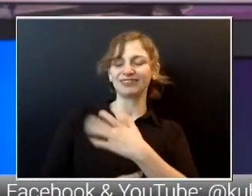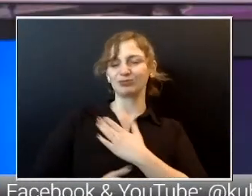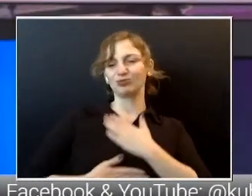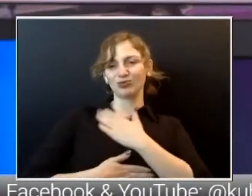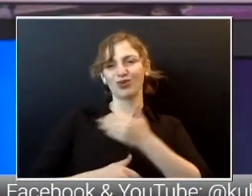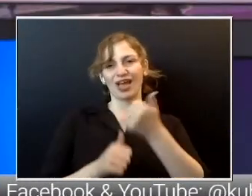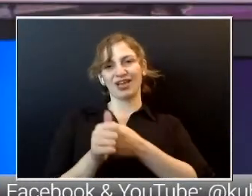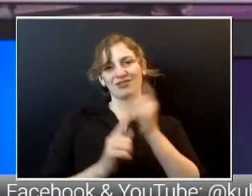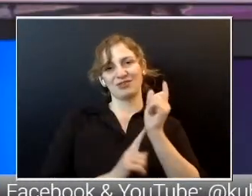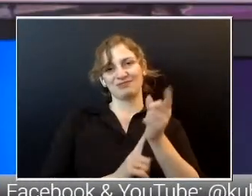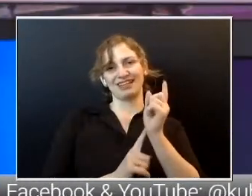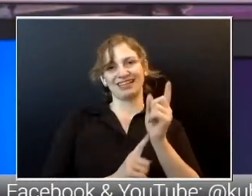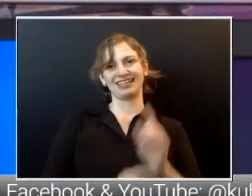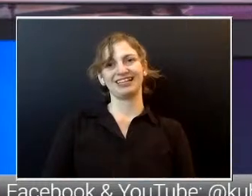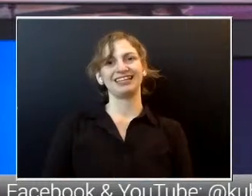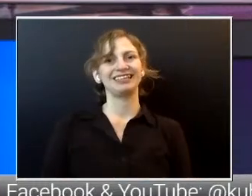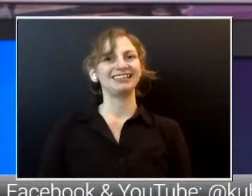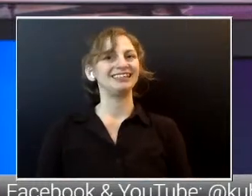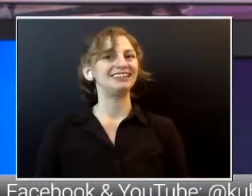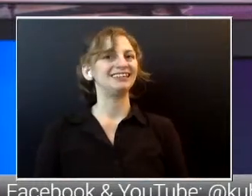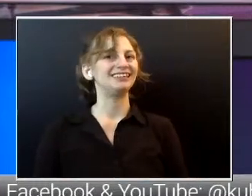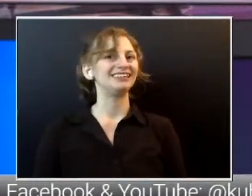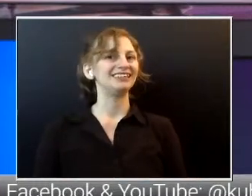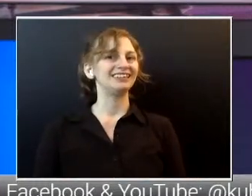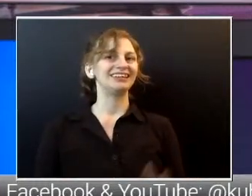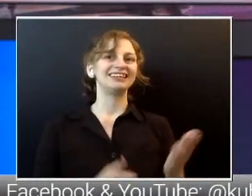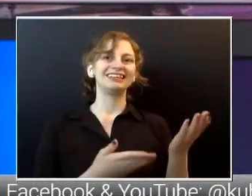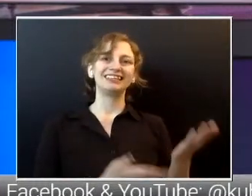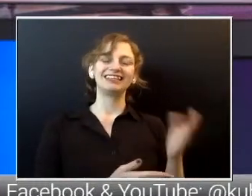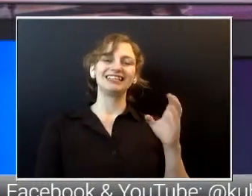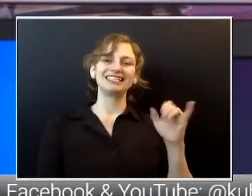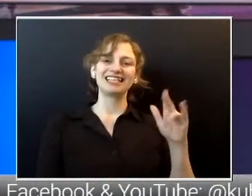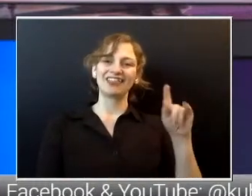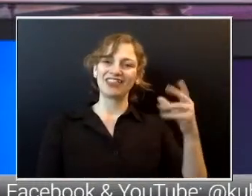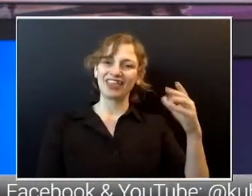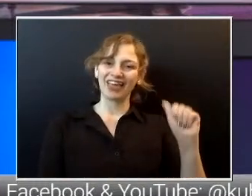We are so pleased to welcome Cynthia to our studio today, and right